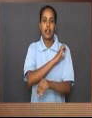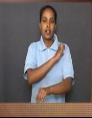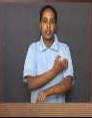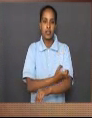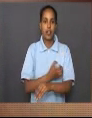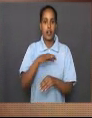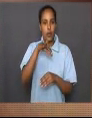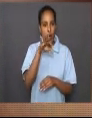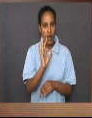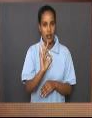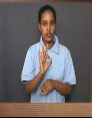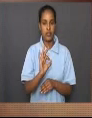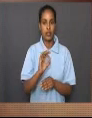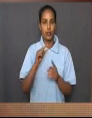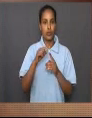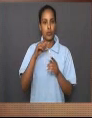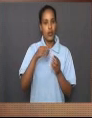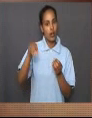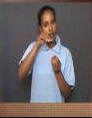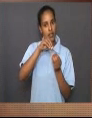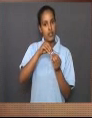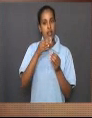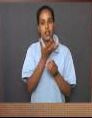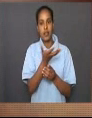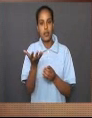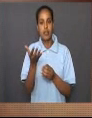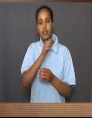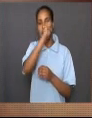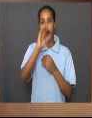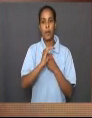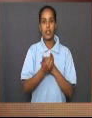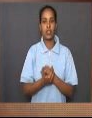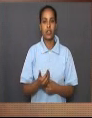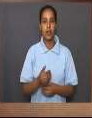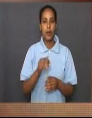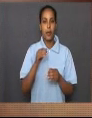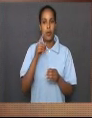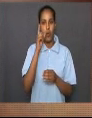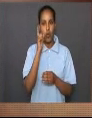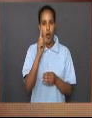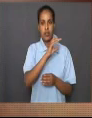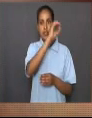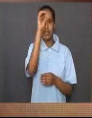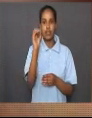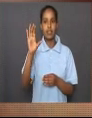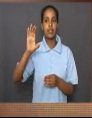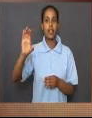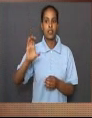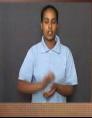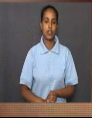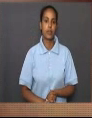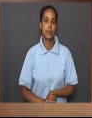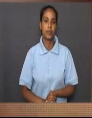is required to raise a substance's temperature by 1 degree Celsius.